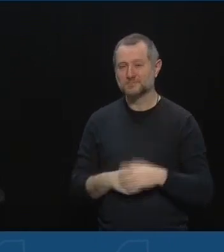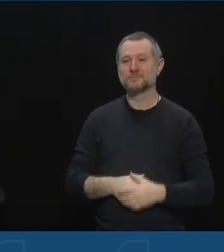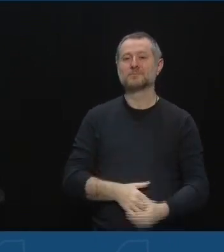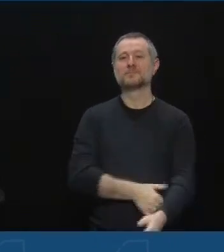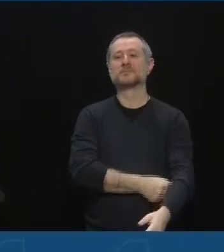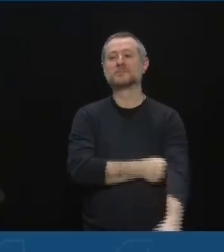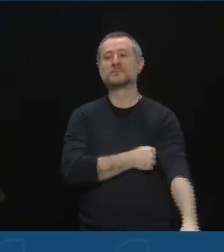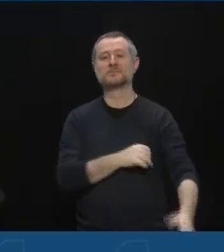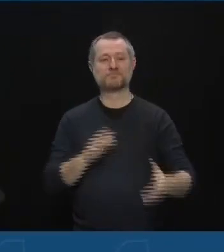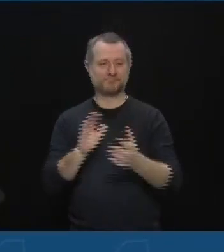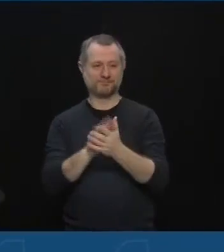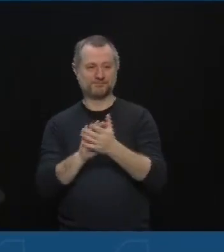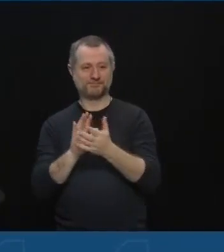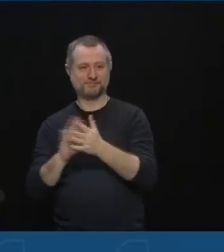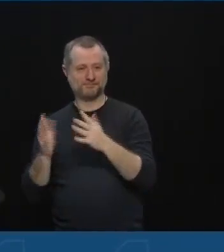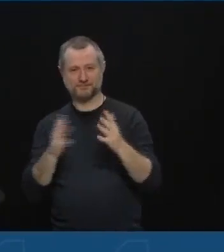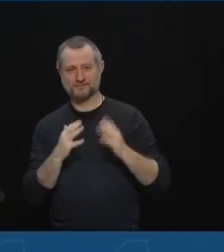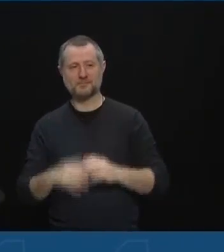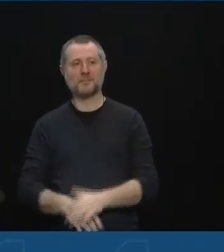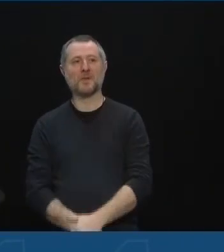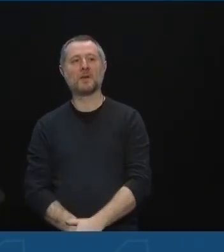events.